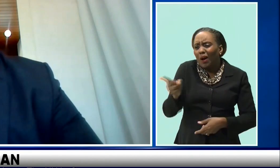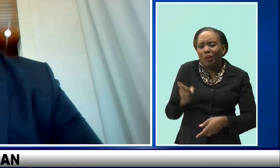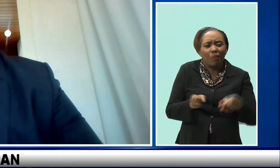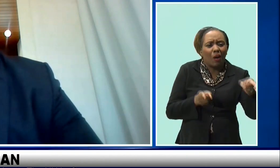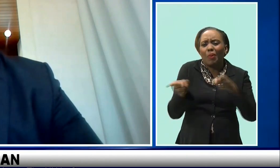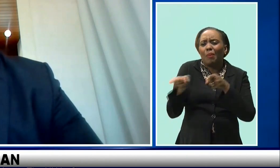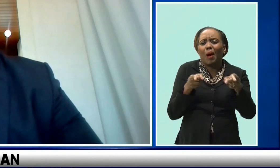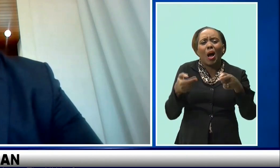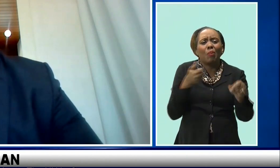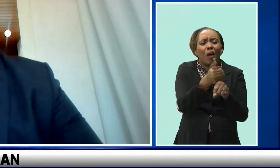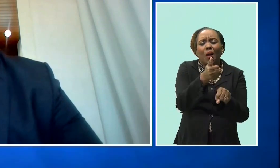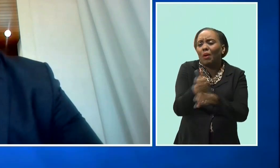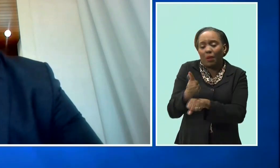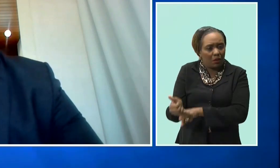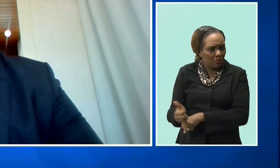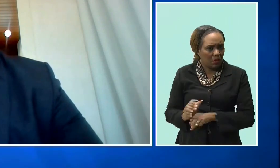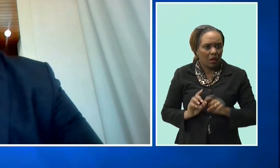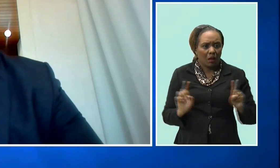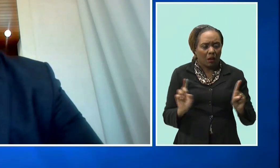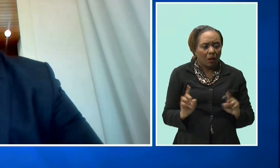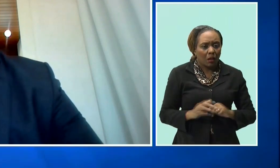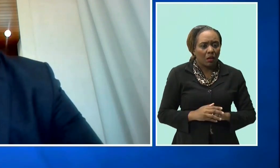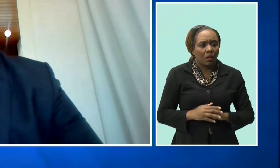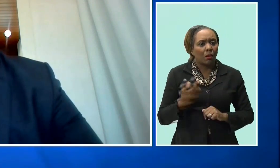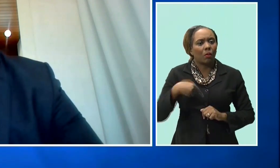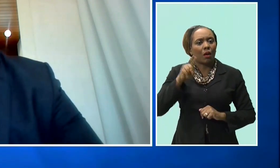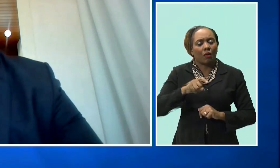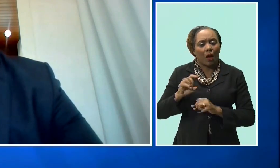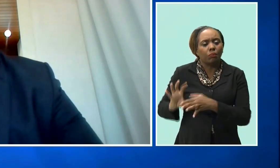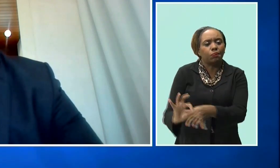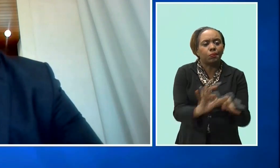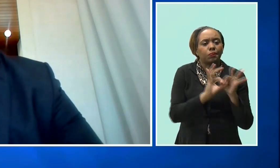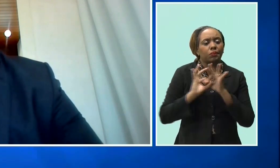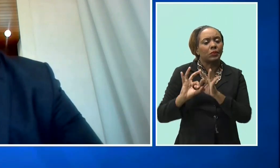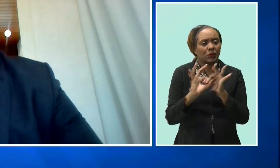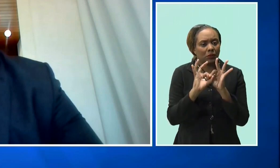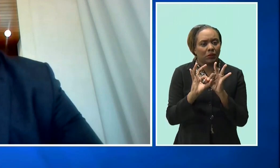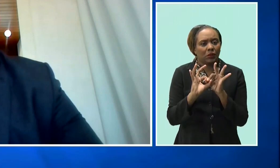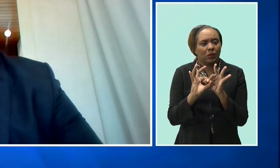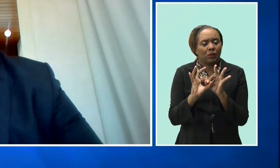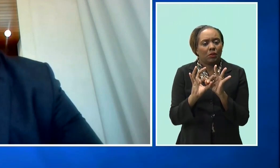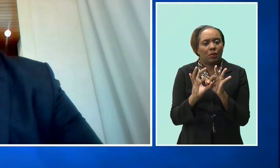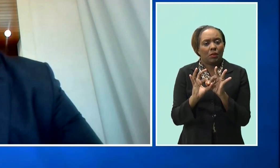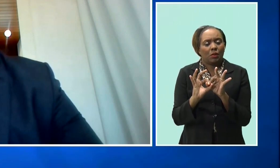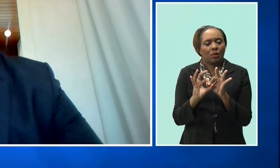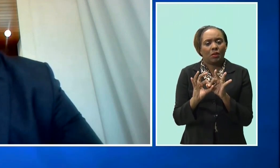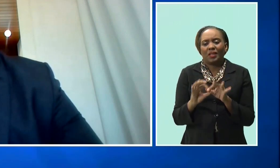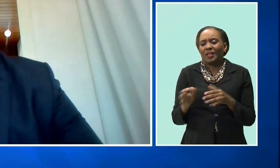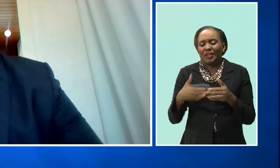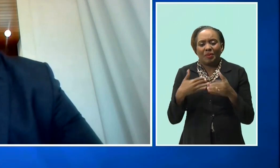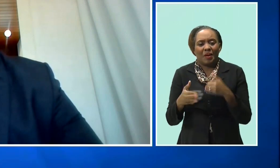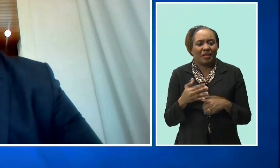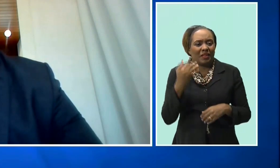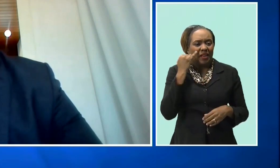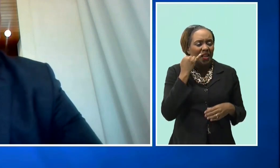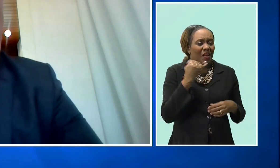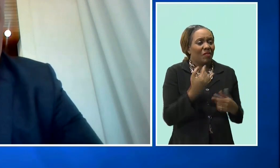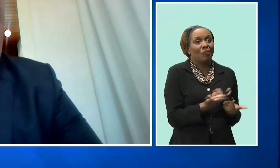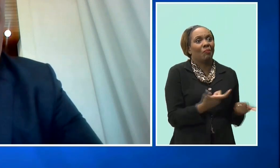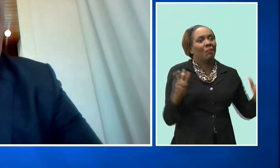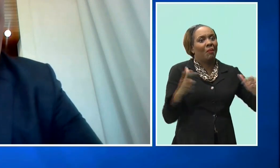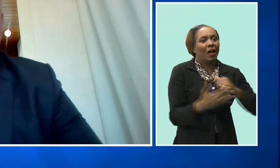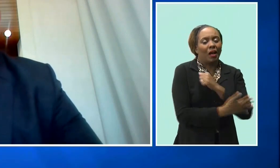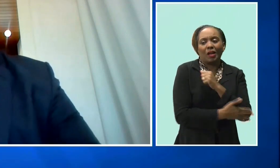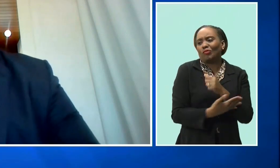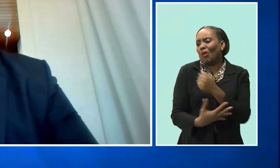large nation, we can get it done, but we have to band together, because this is not a developed country issue or developing country issue or a